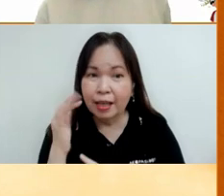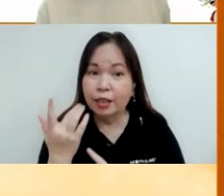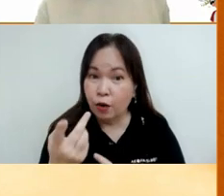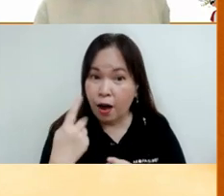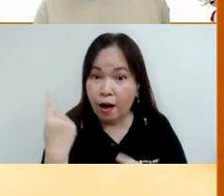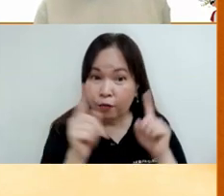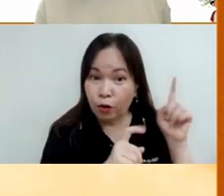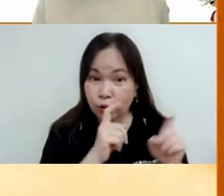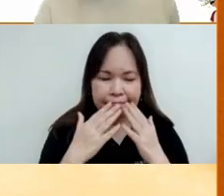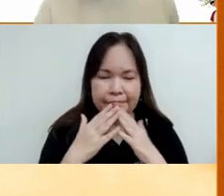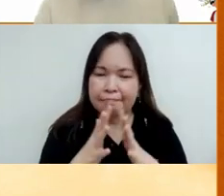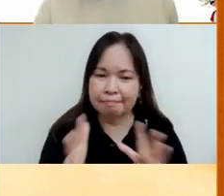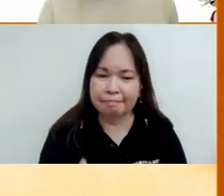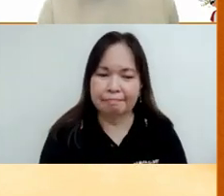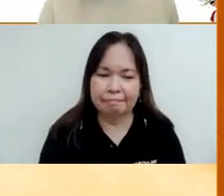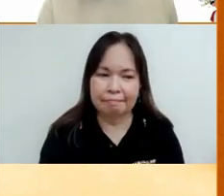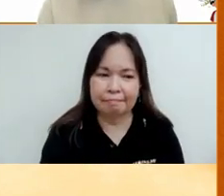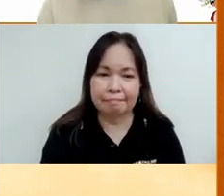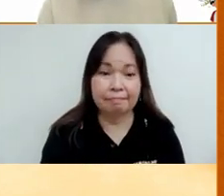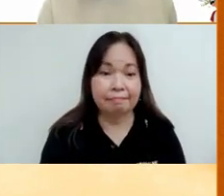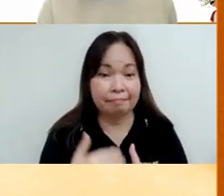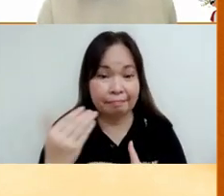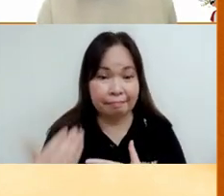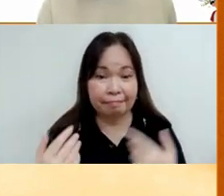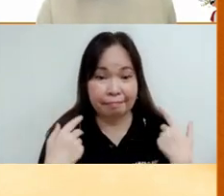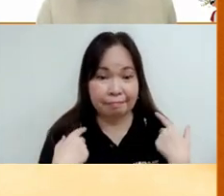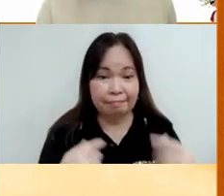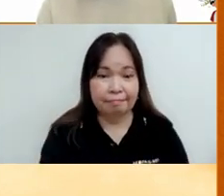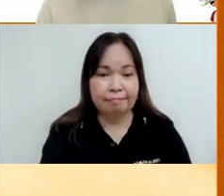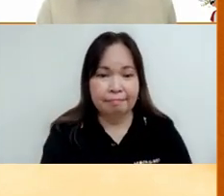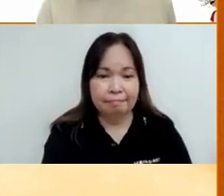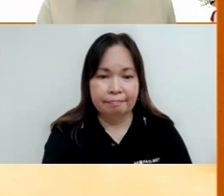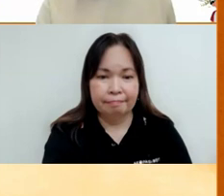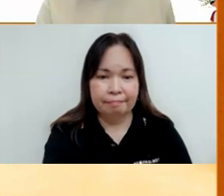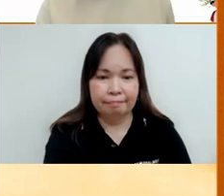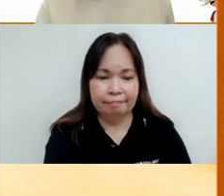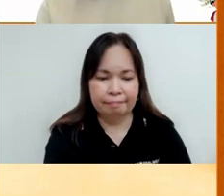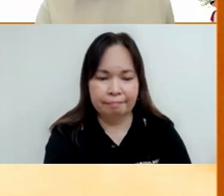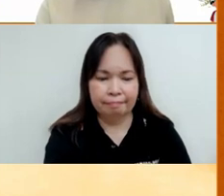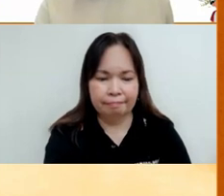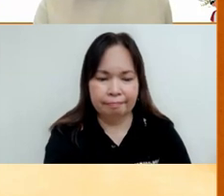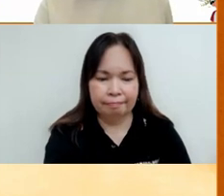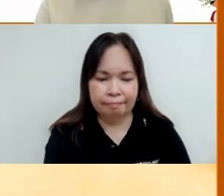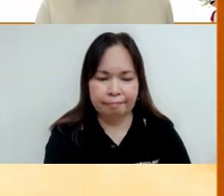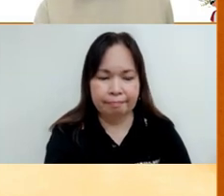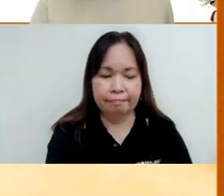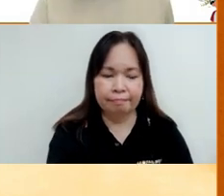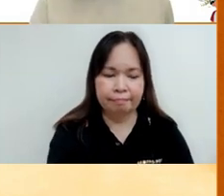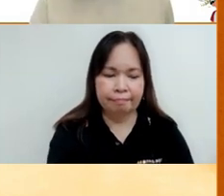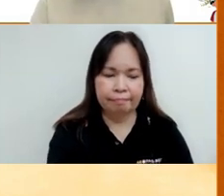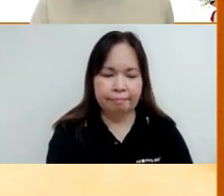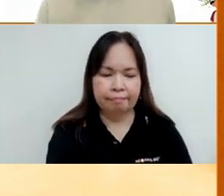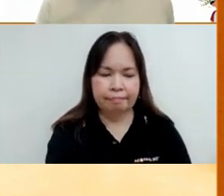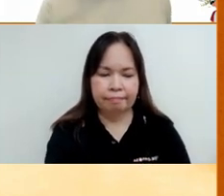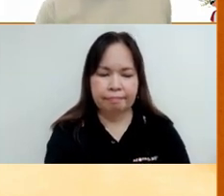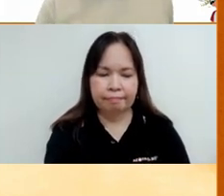during the open forum. And next up, sa ating usaping anxiety,